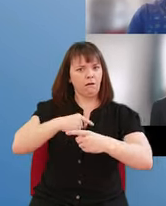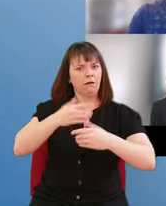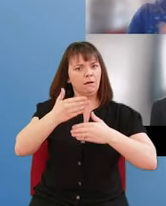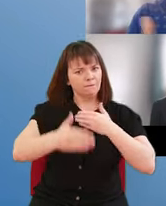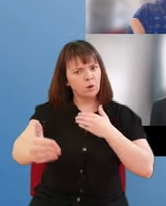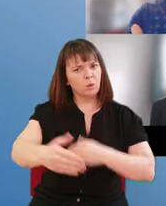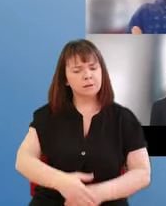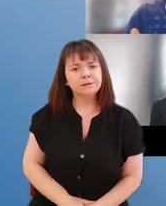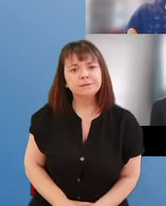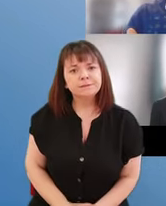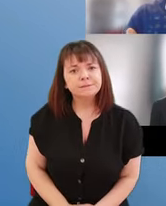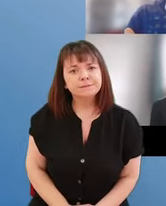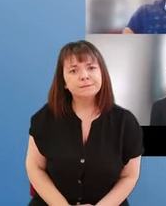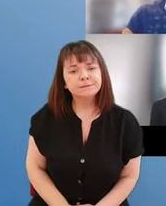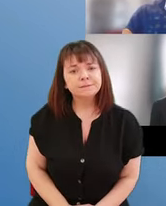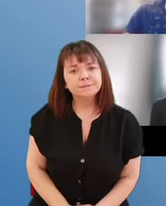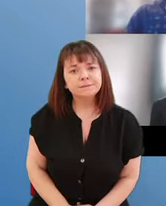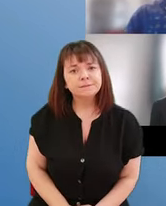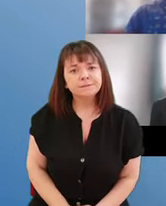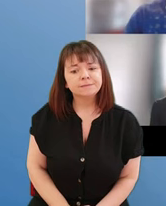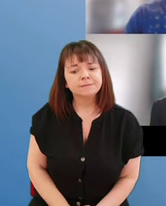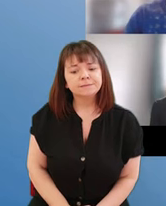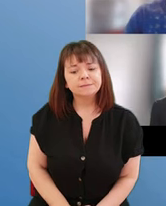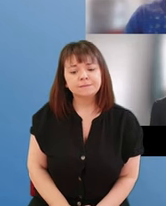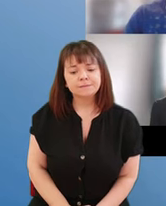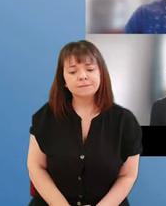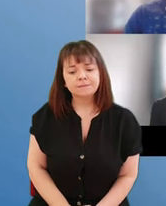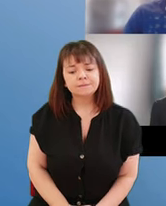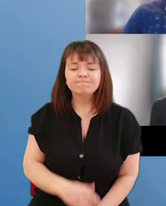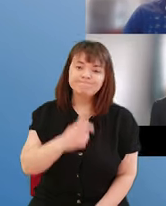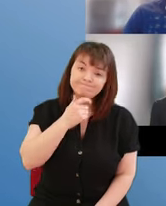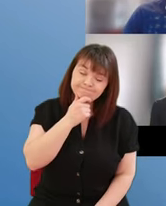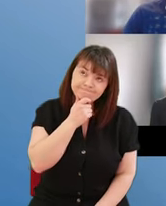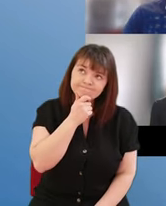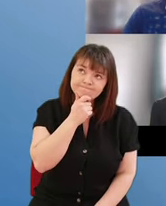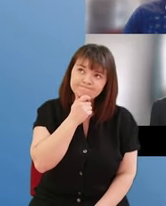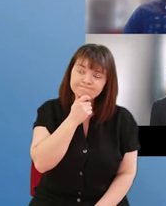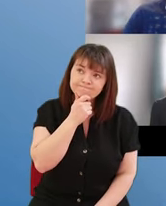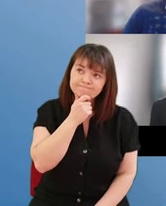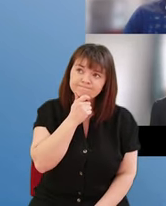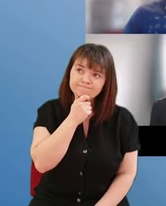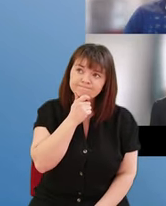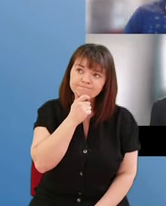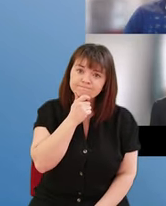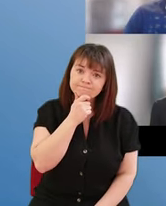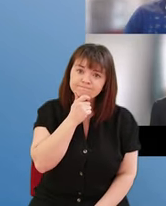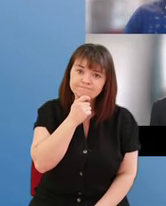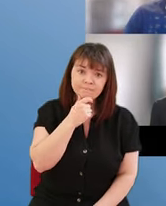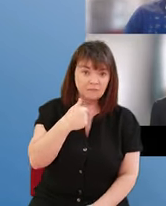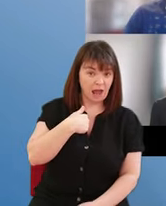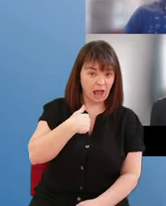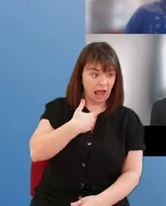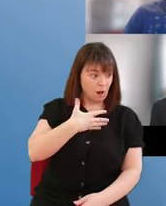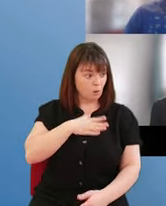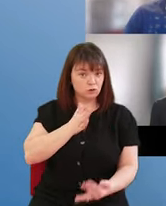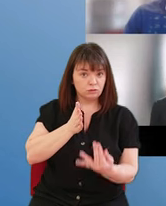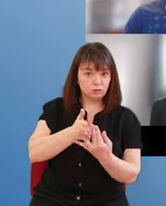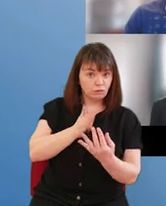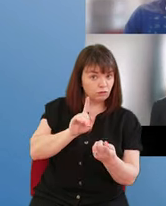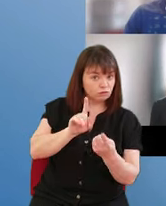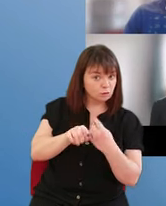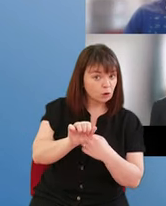If I may respond to that, what I'm looking for is learning disabilities and